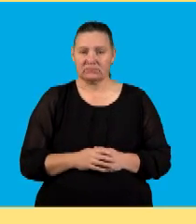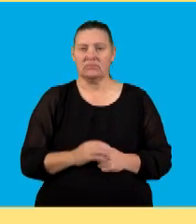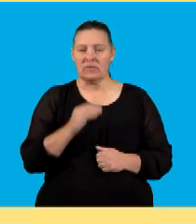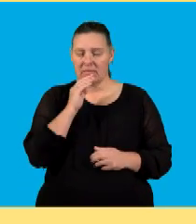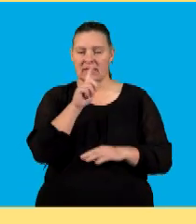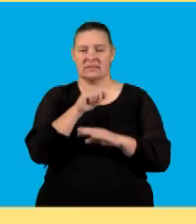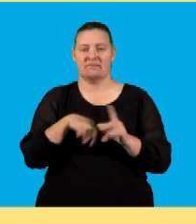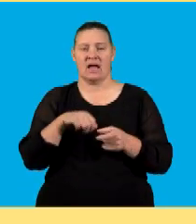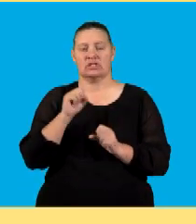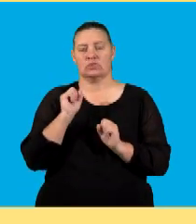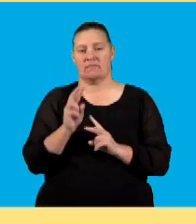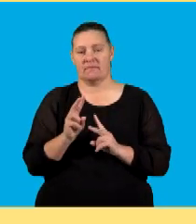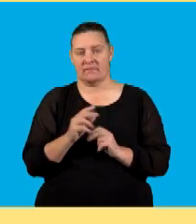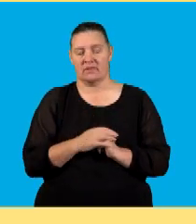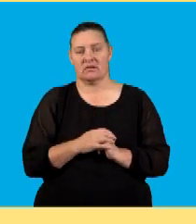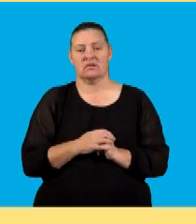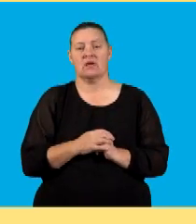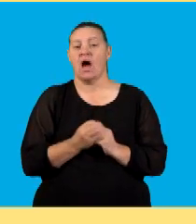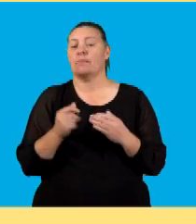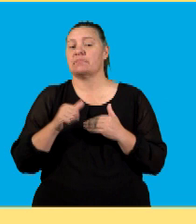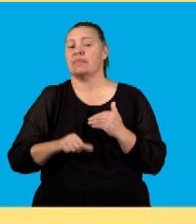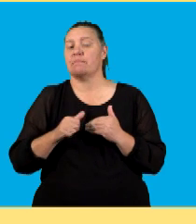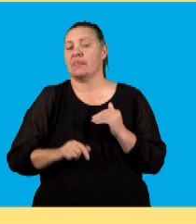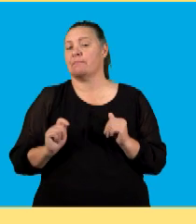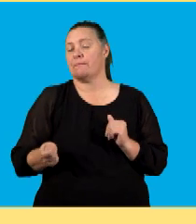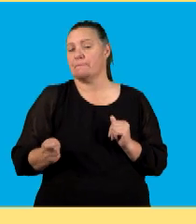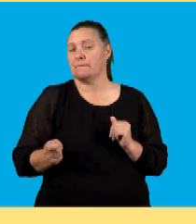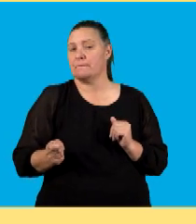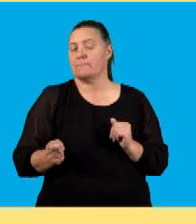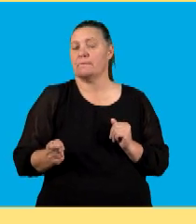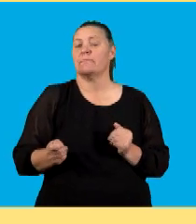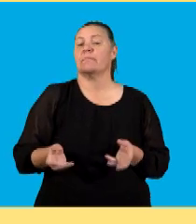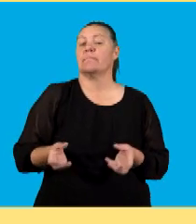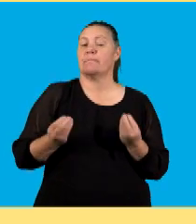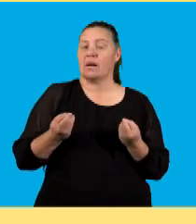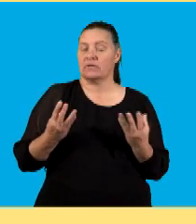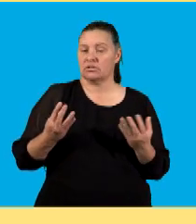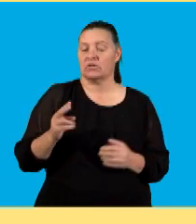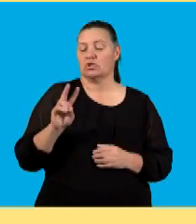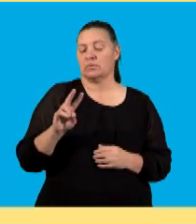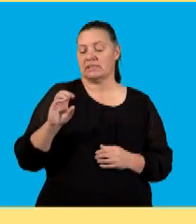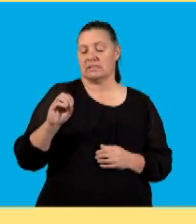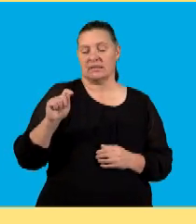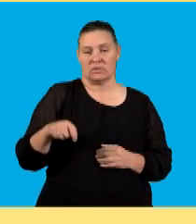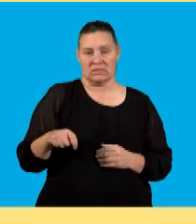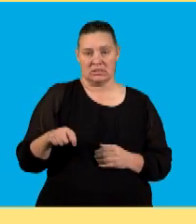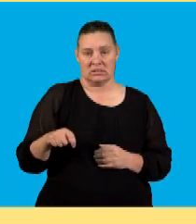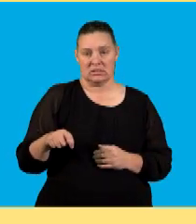243,300, you divide it by 12, how much are you going to get? You will get